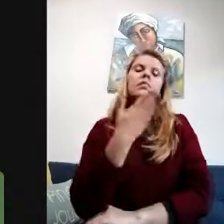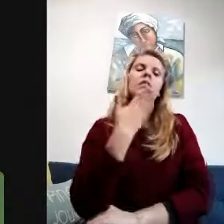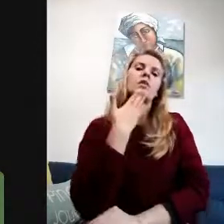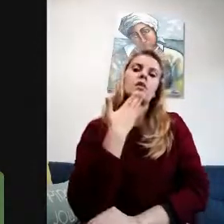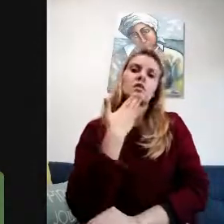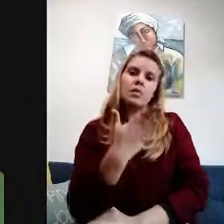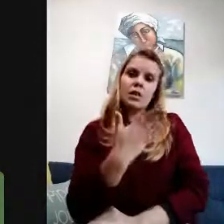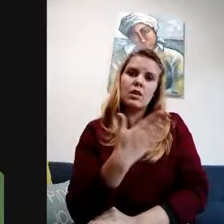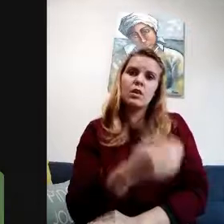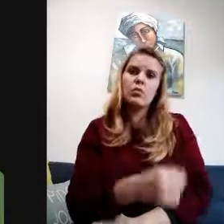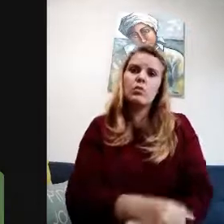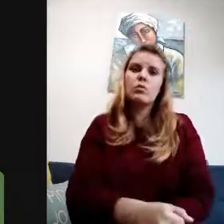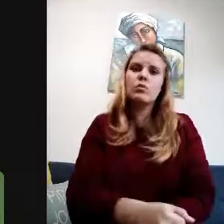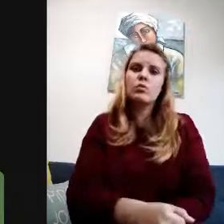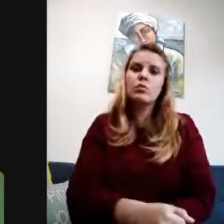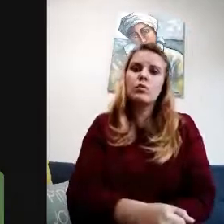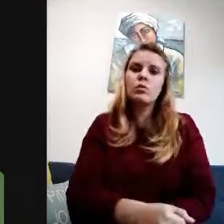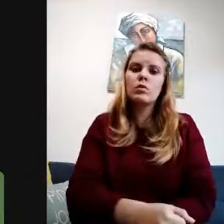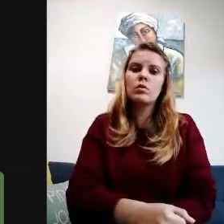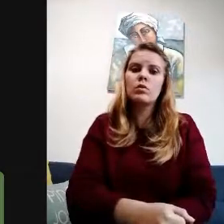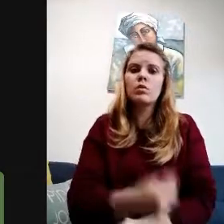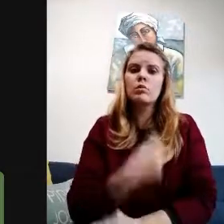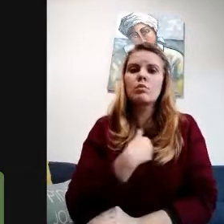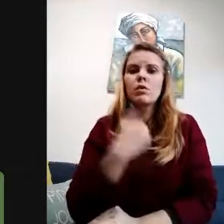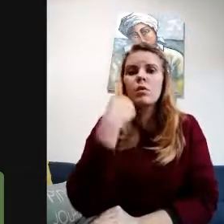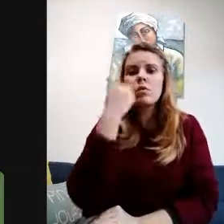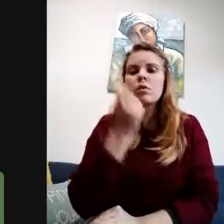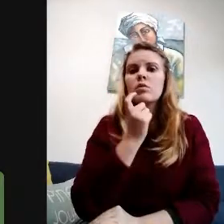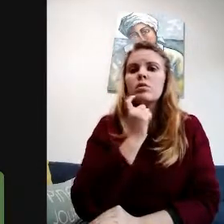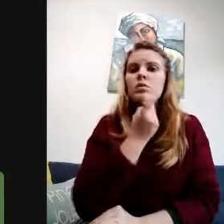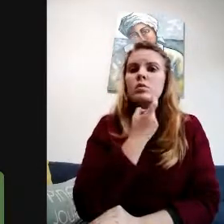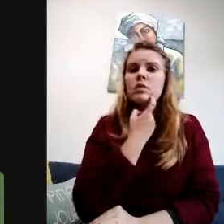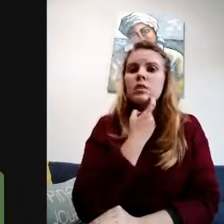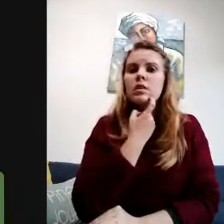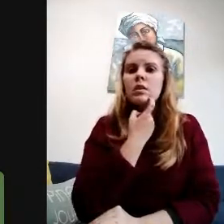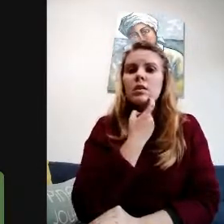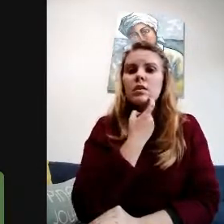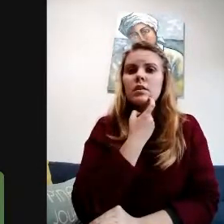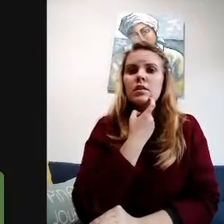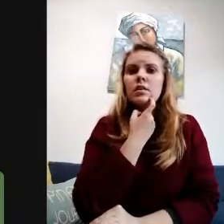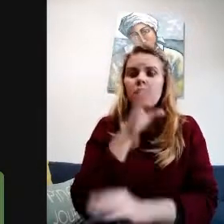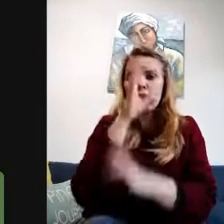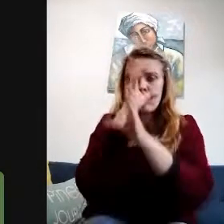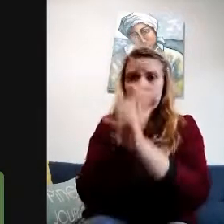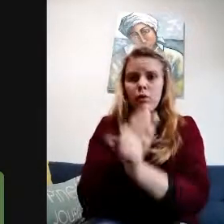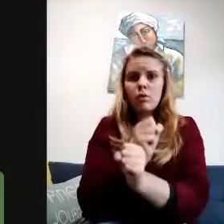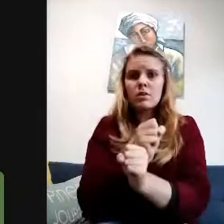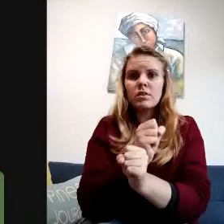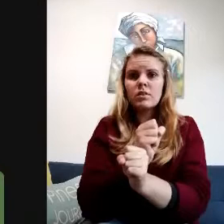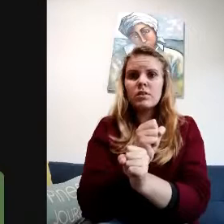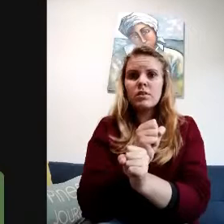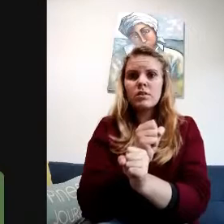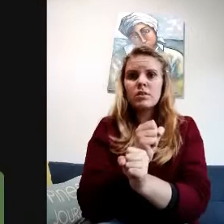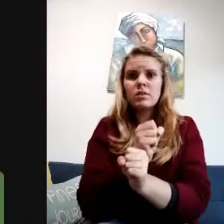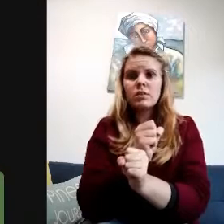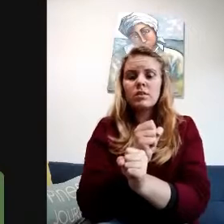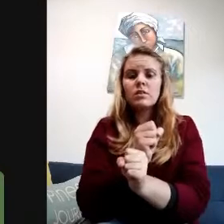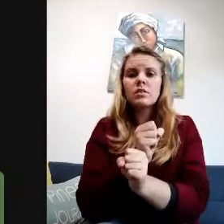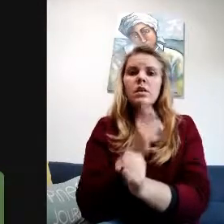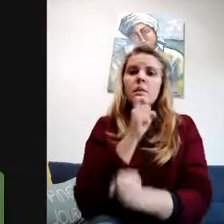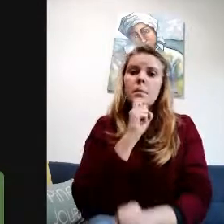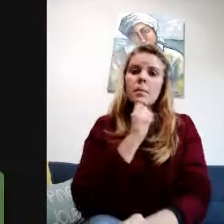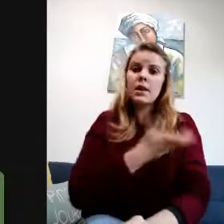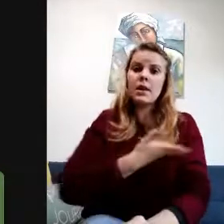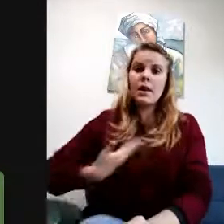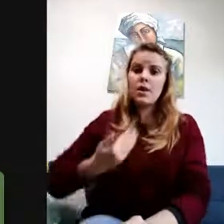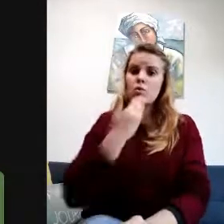elaborate and just to maybe take a step back, I want just to focus the guys and ladies playing on the